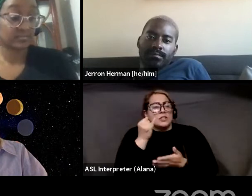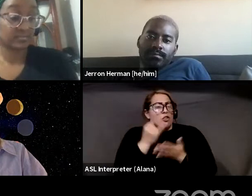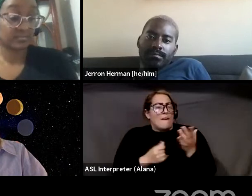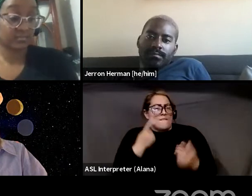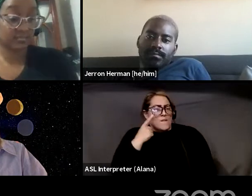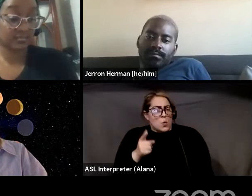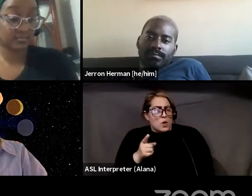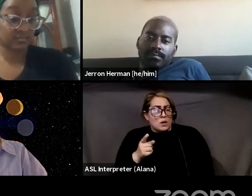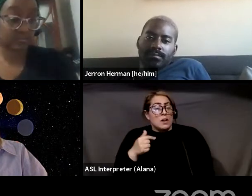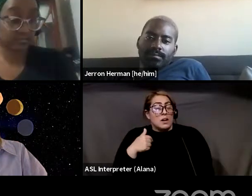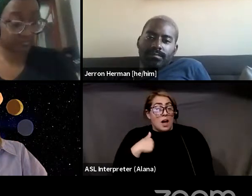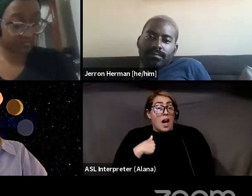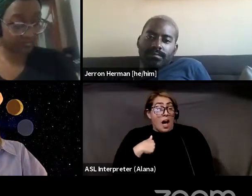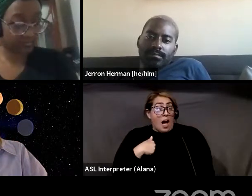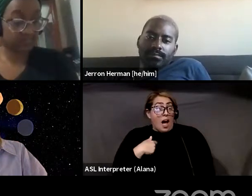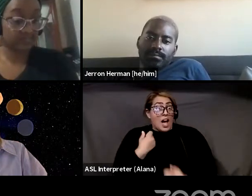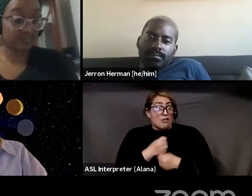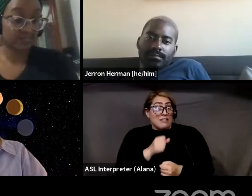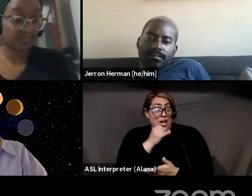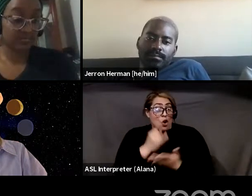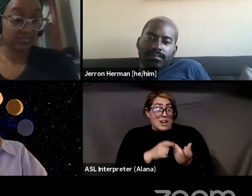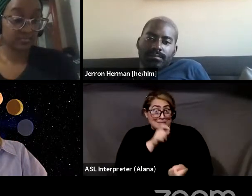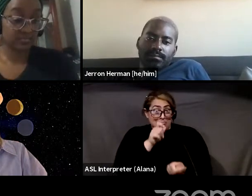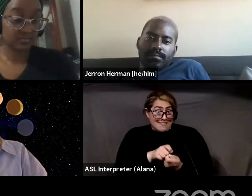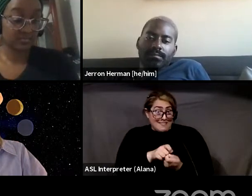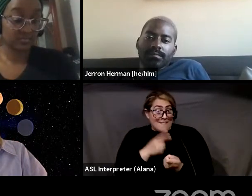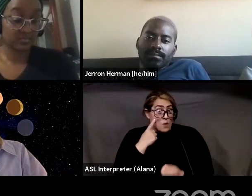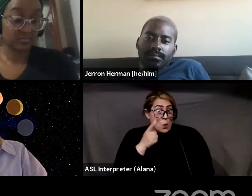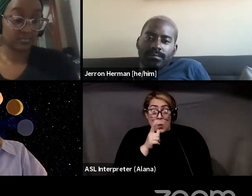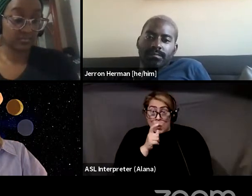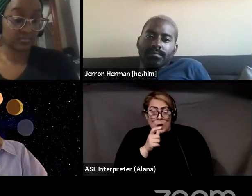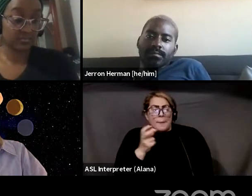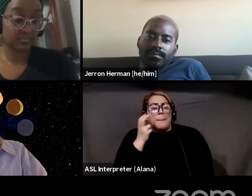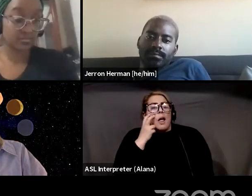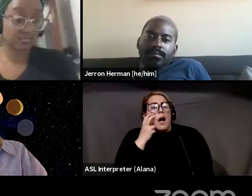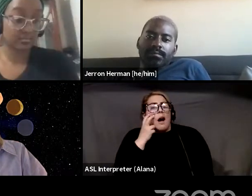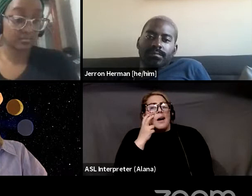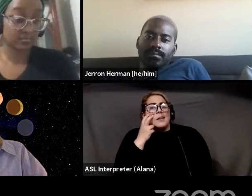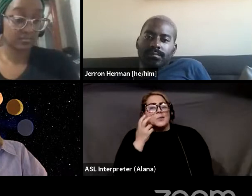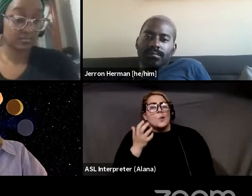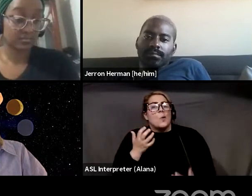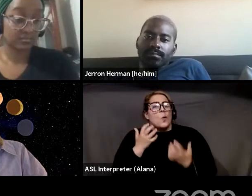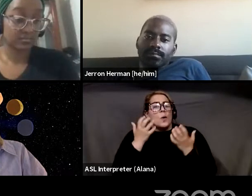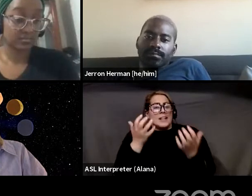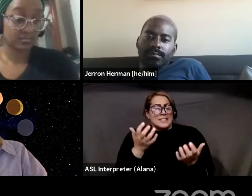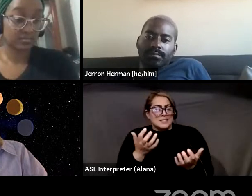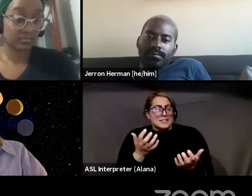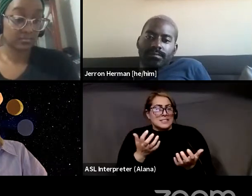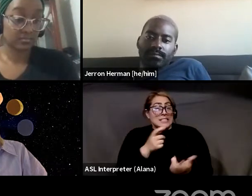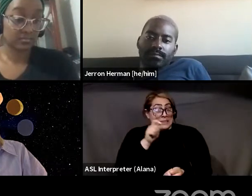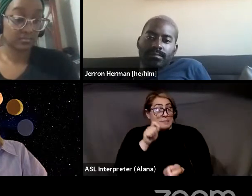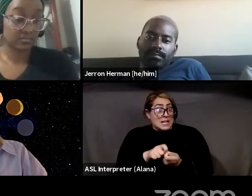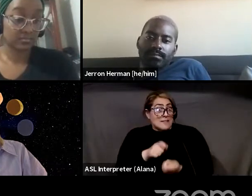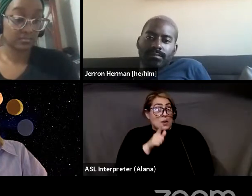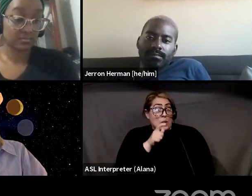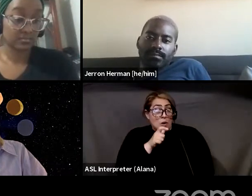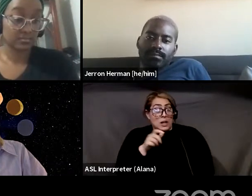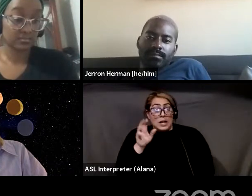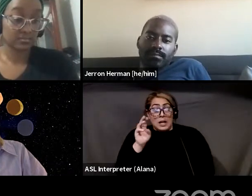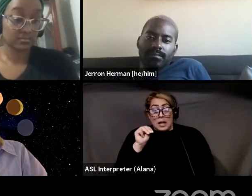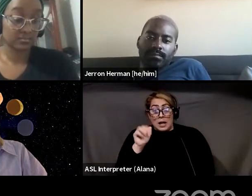art specifically for the blind audience. And she asked us to call in the names of a few people: